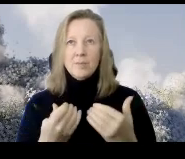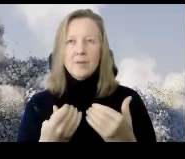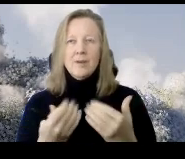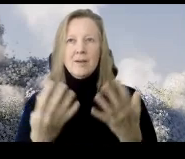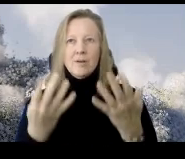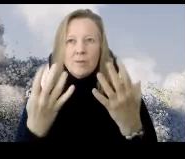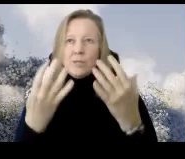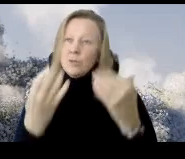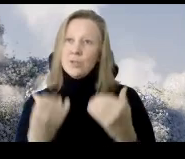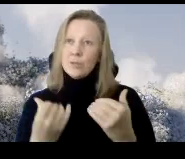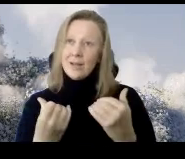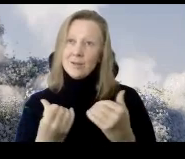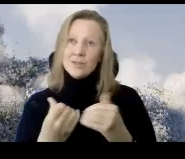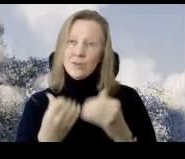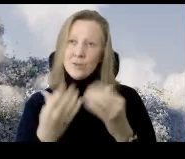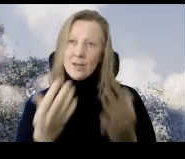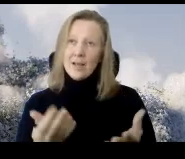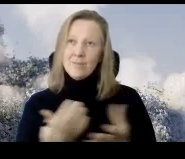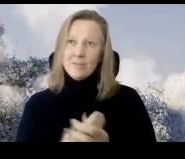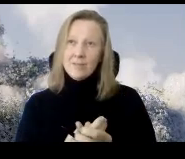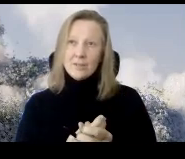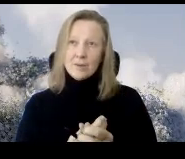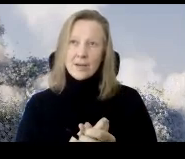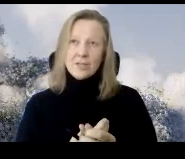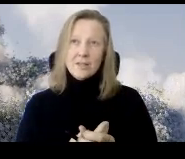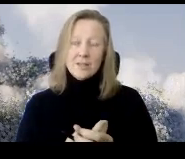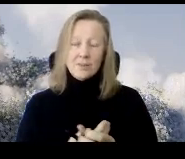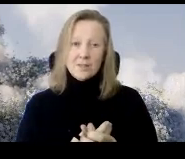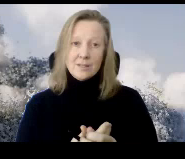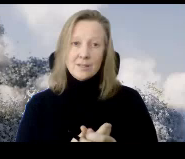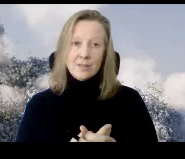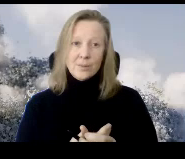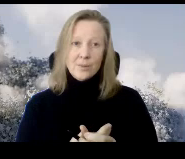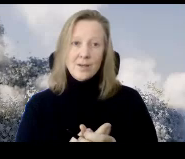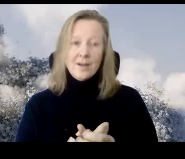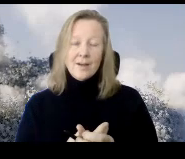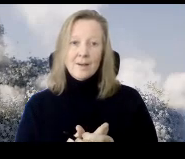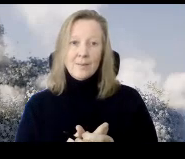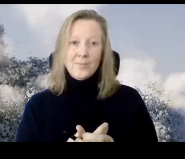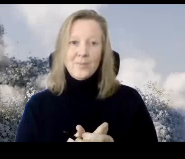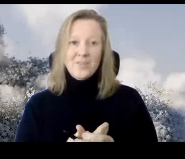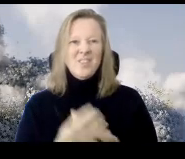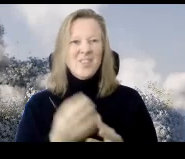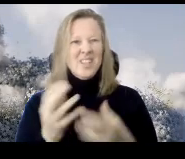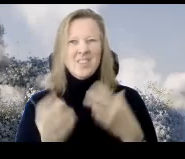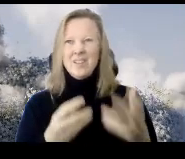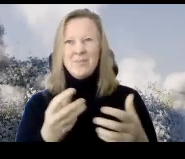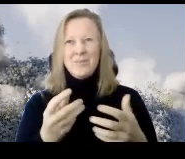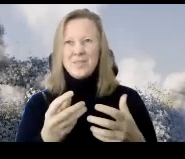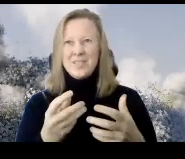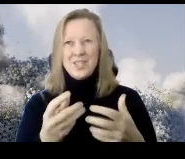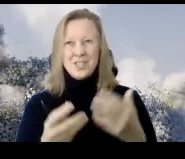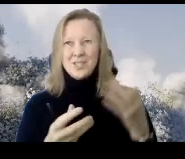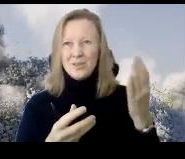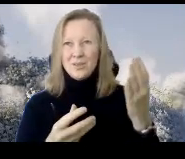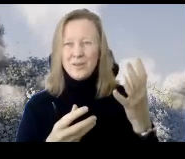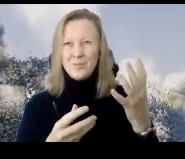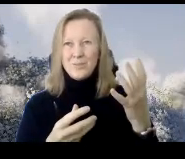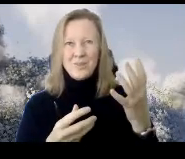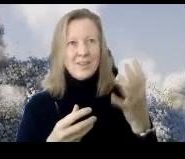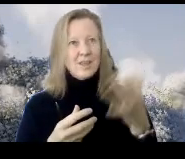help them reduce their anger so you can have the interaction and they will listen to you. We give a lot of